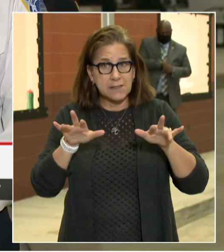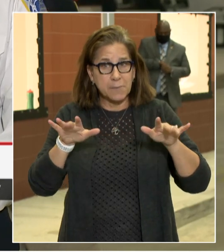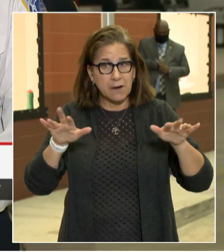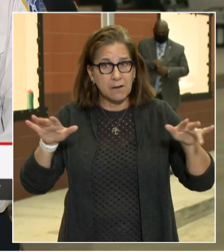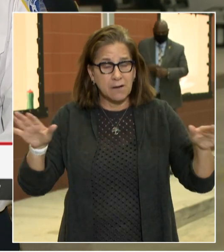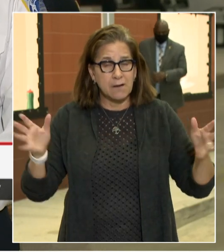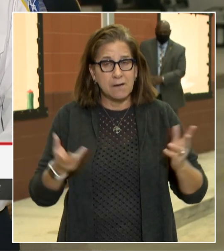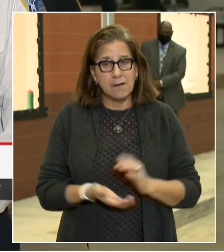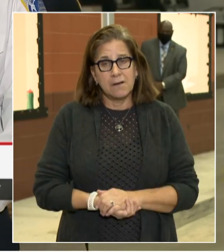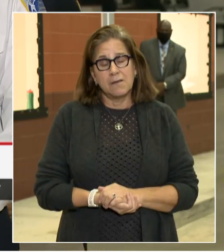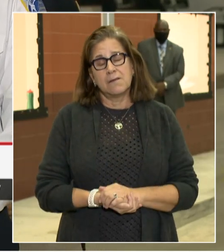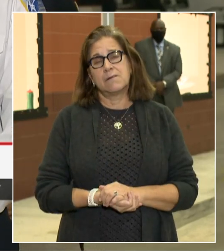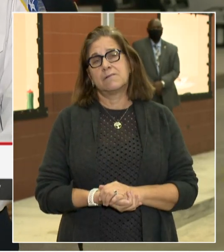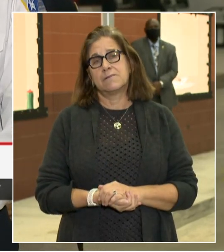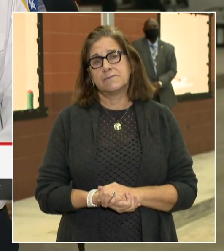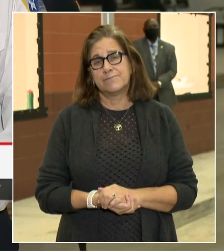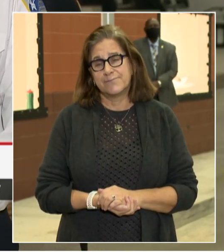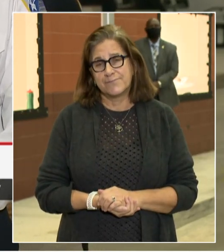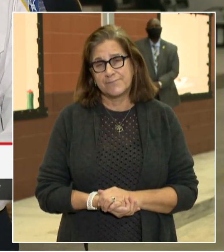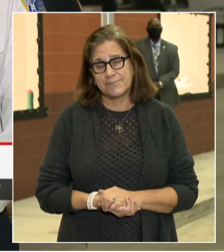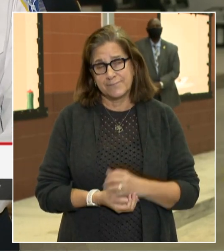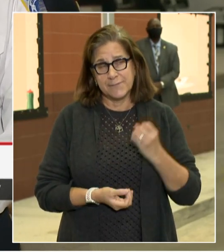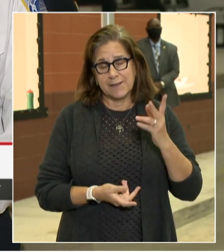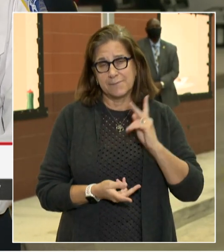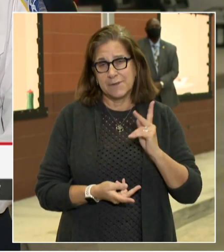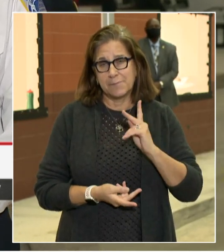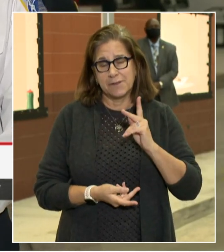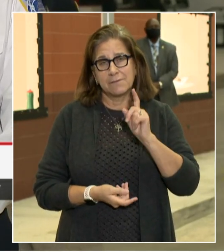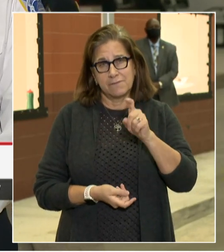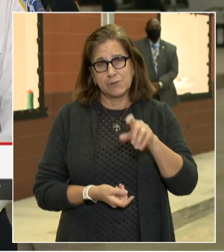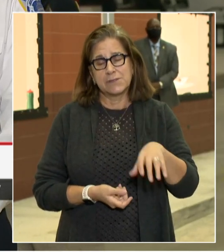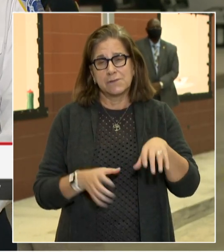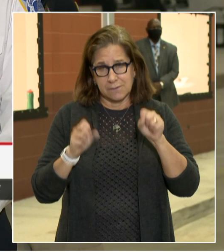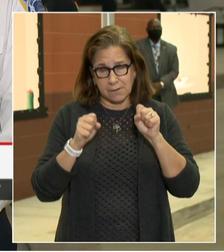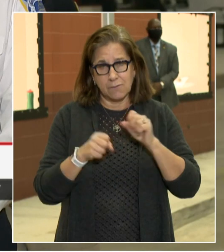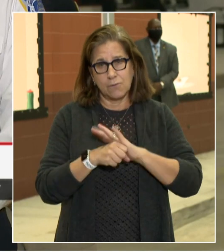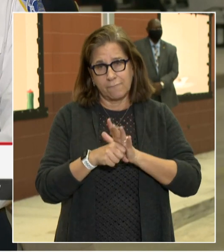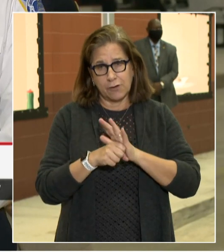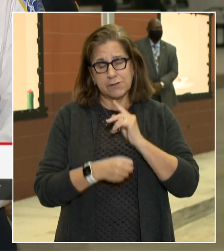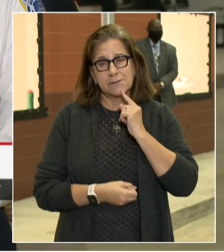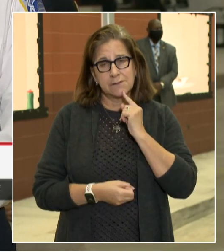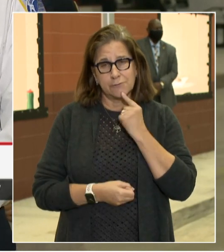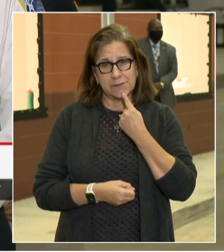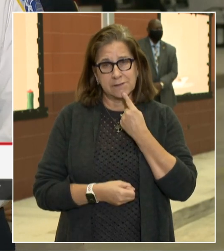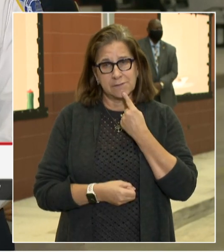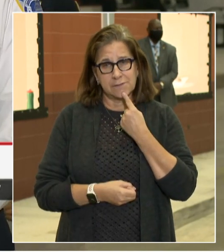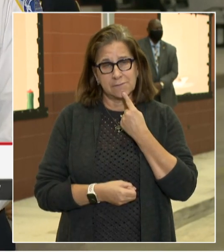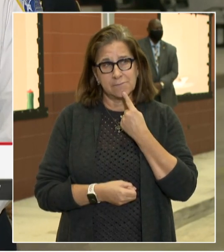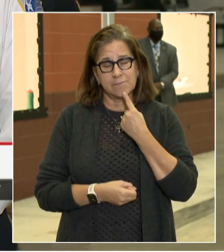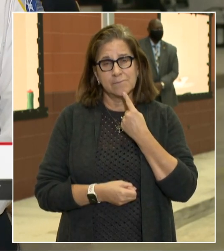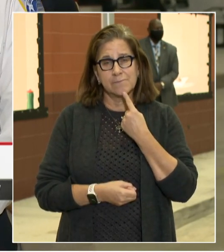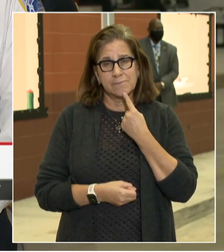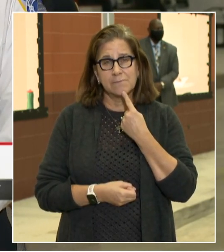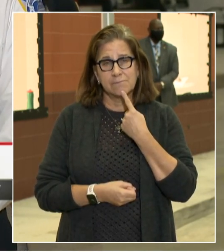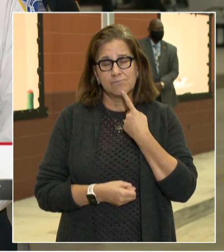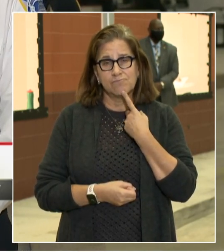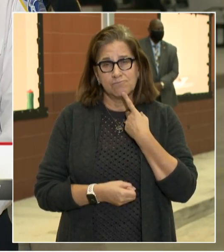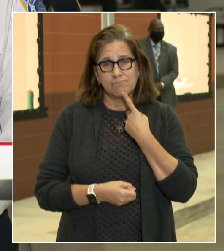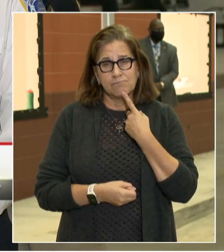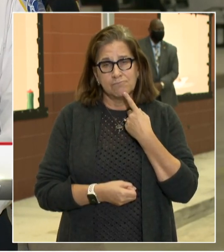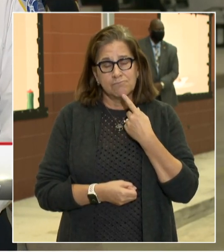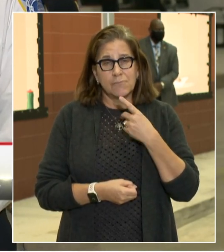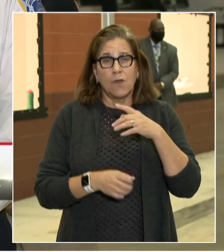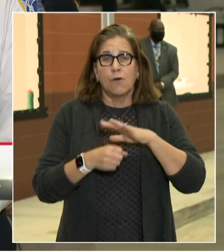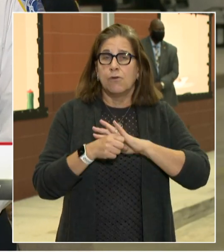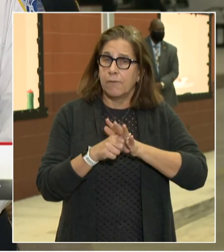question why too we didn't have that extra time with them. But for COVID,